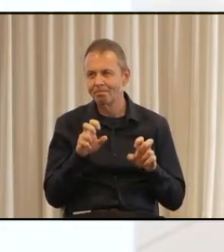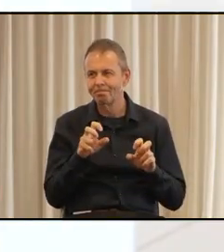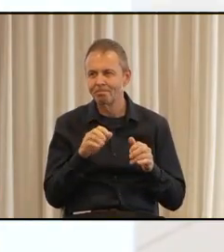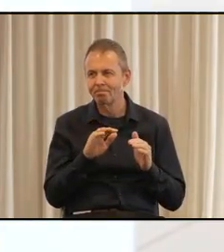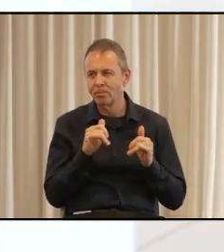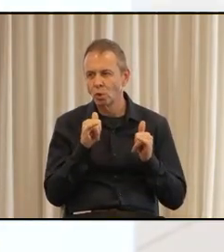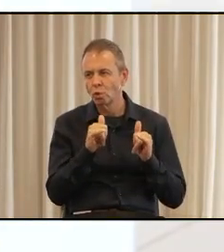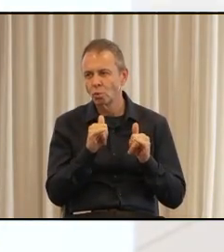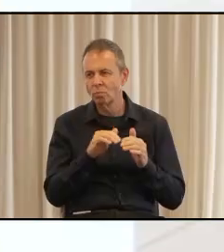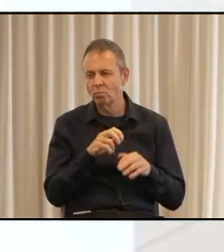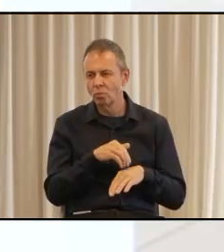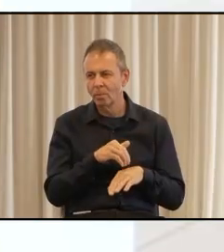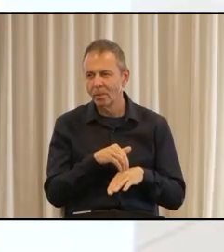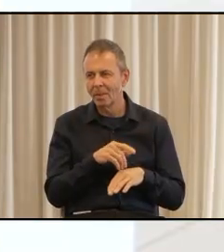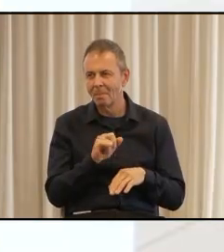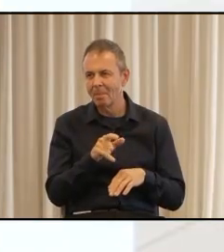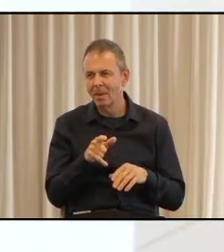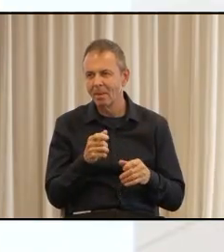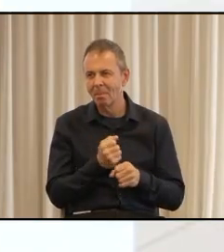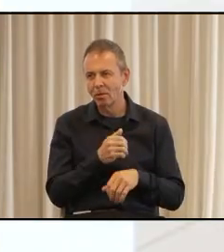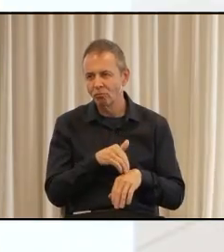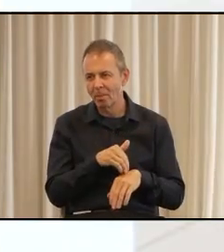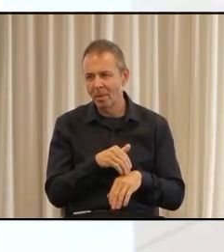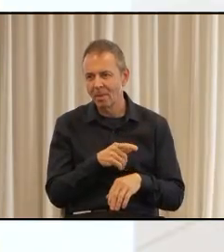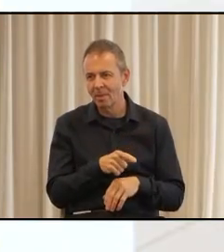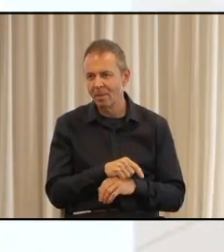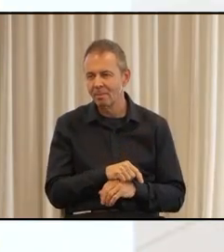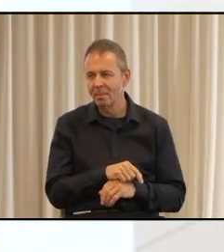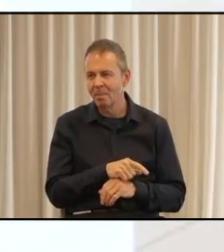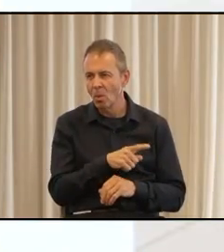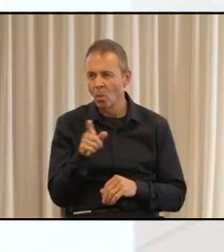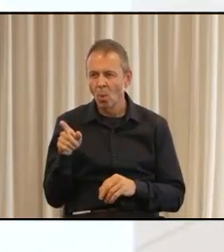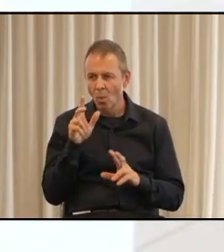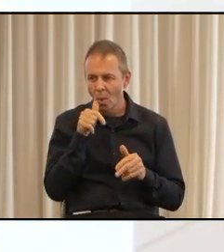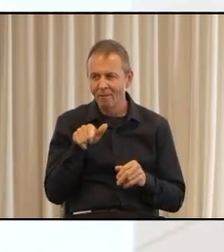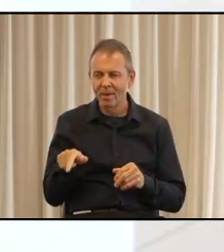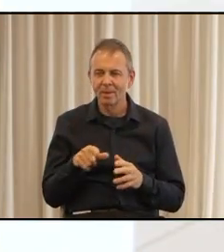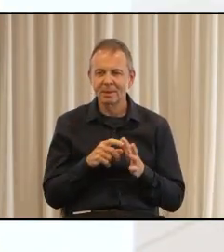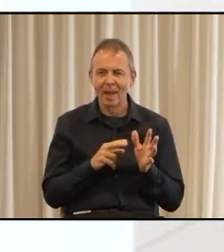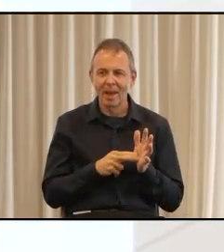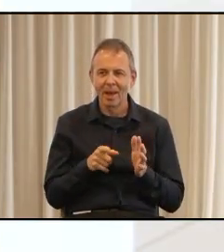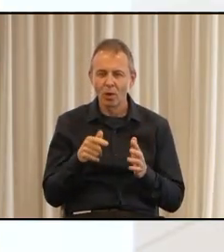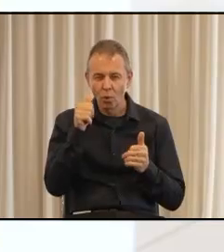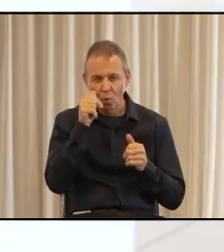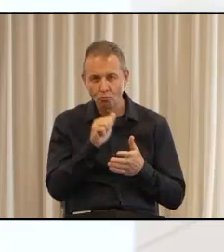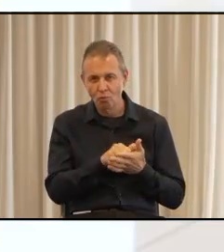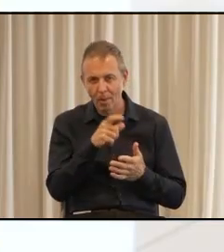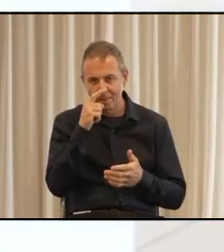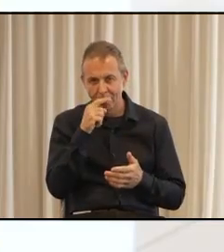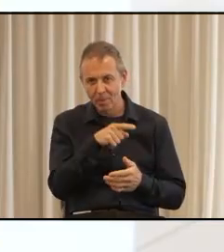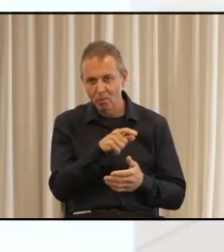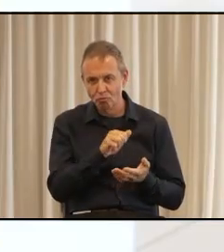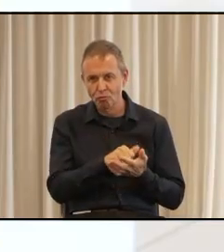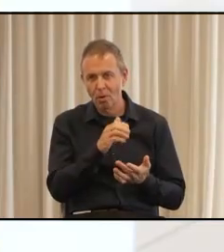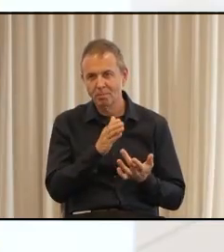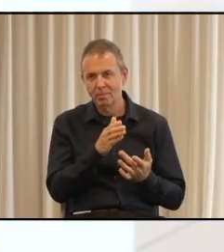out there in the middle of the night causing mischief who would look after him if something went wrong. So he knows the right people at the right time in the